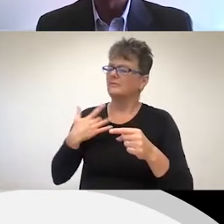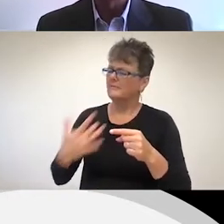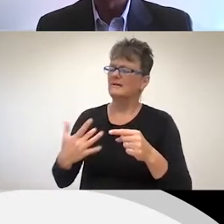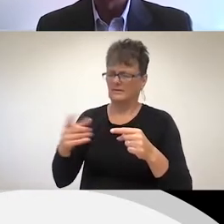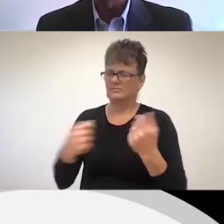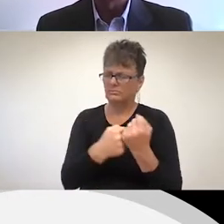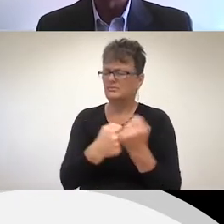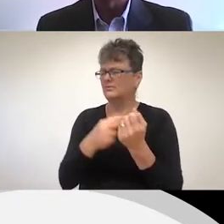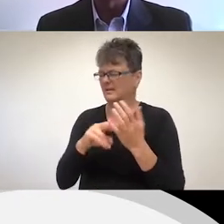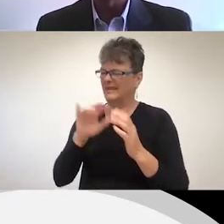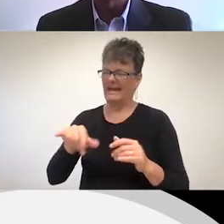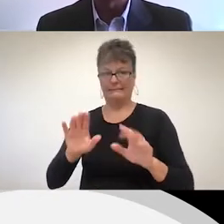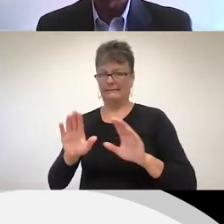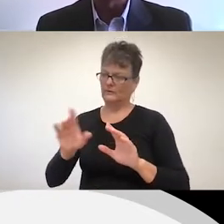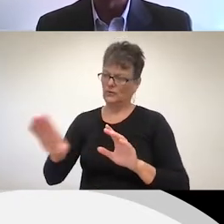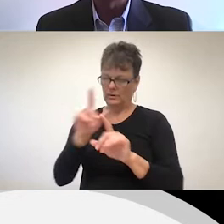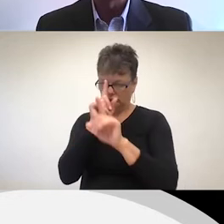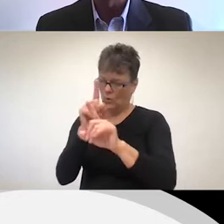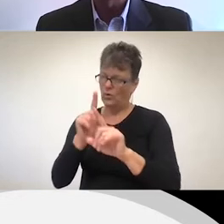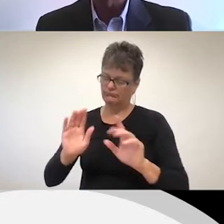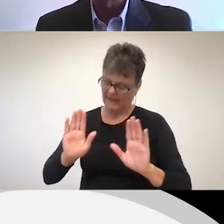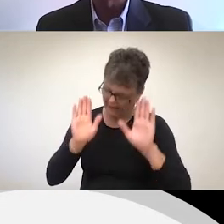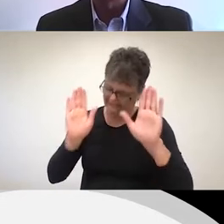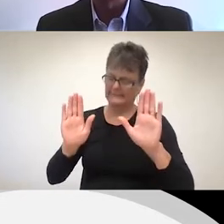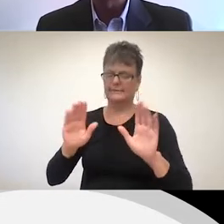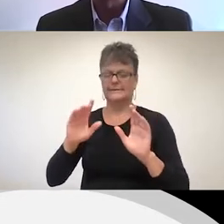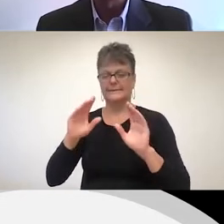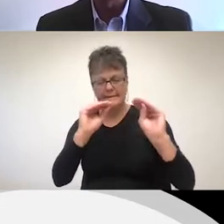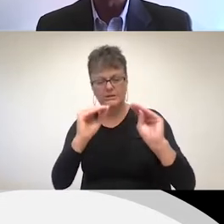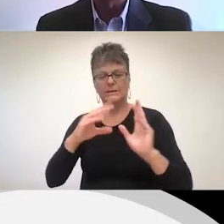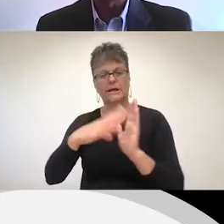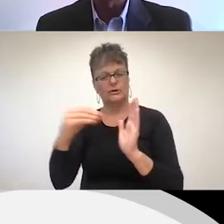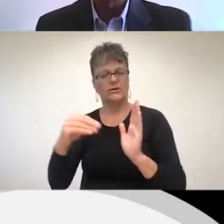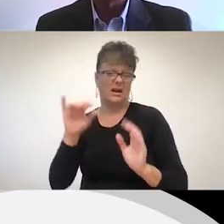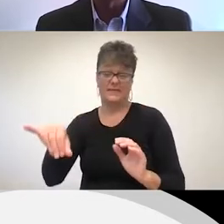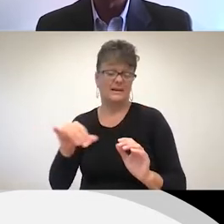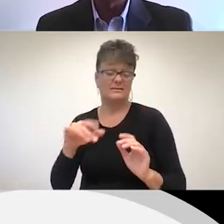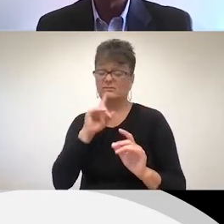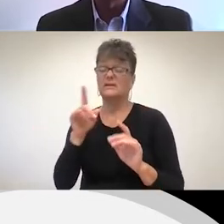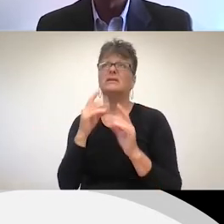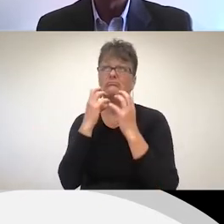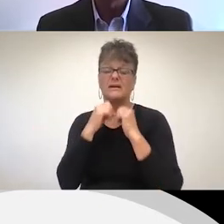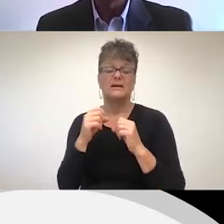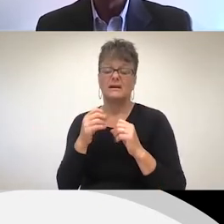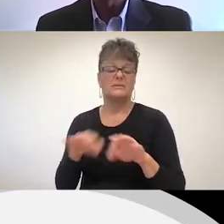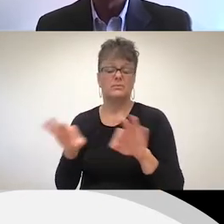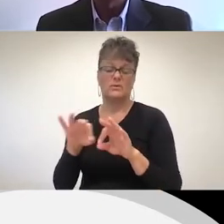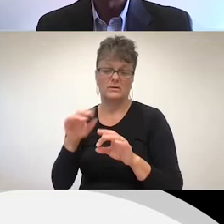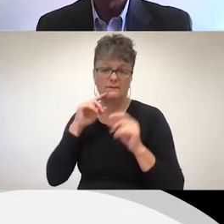learning is really something that's so fundamental to George Brown College. I'd also like to thank Evelyn